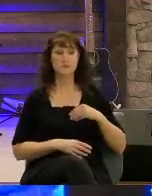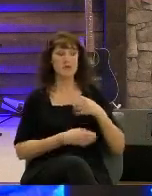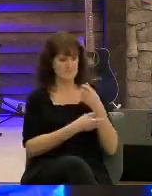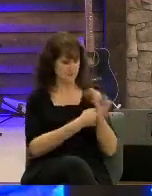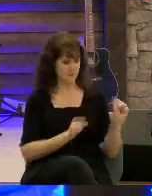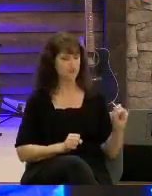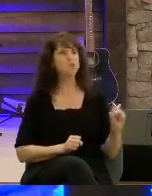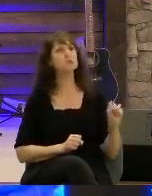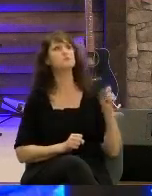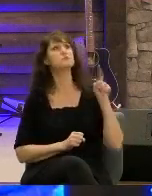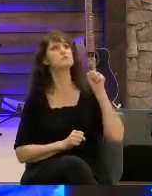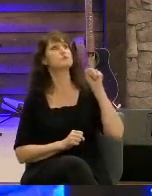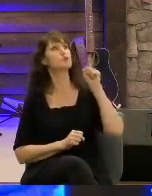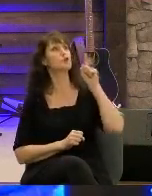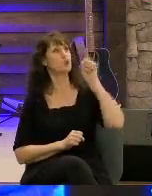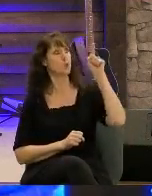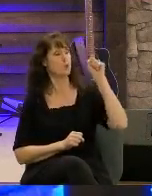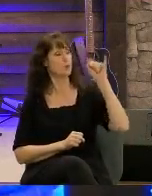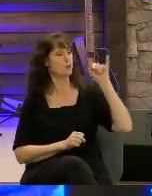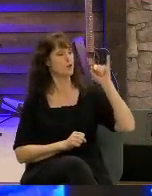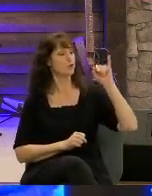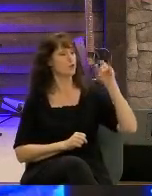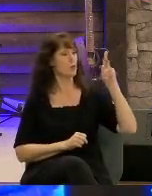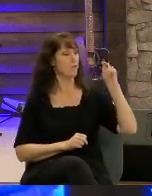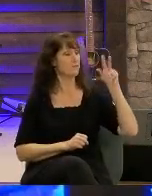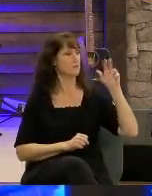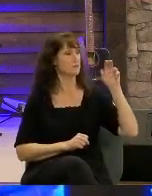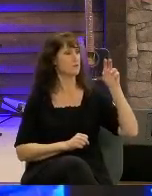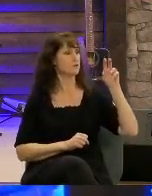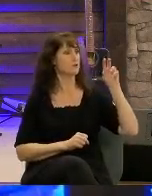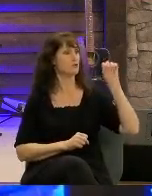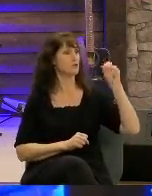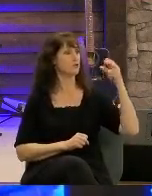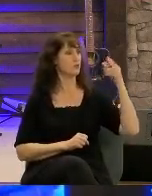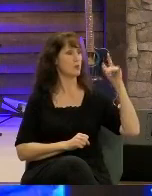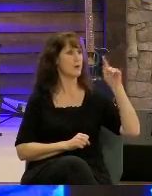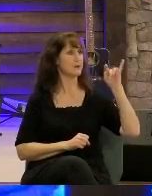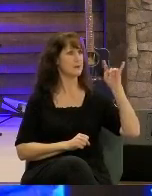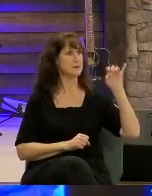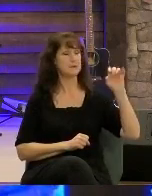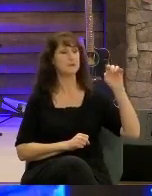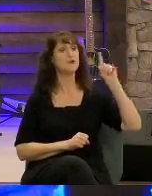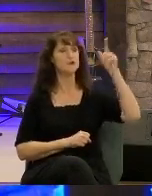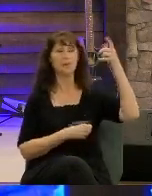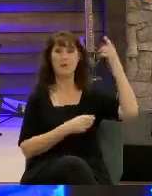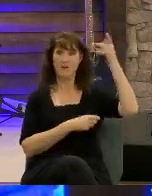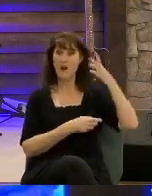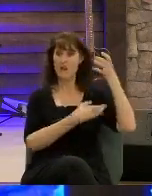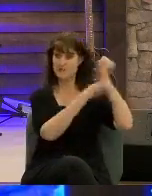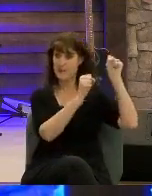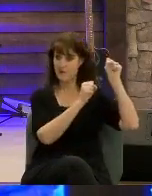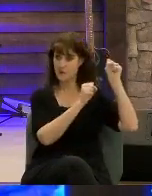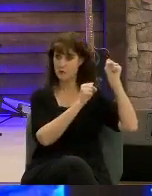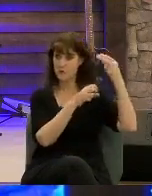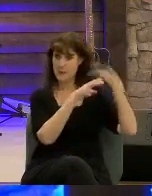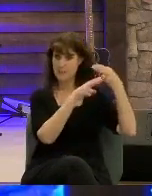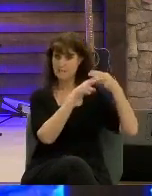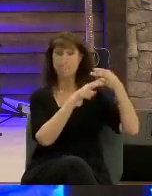salvation, you're Jehovah Shuati, yes? I'll take that also. You're God of salvation? I'll take that